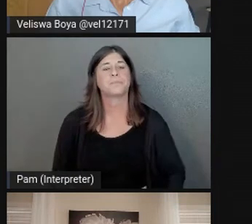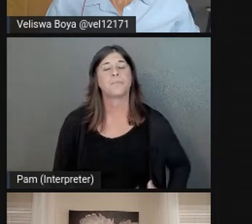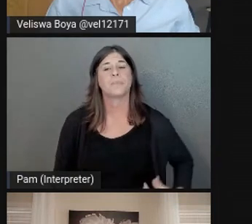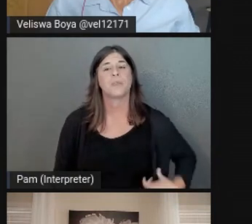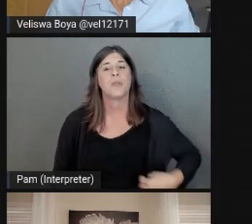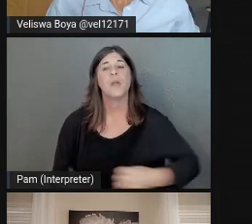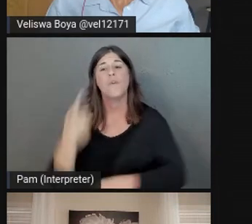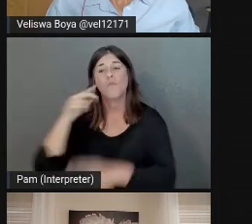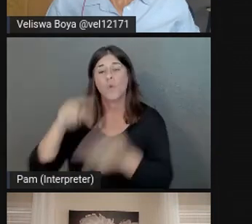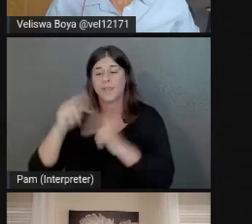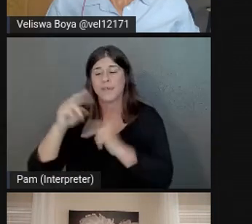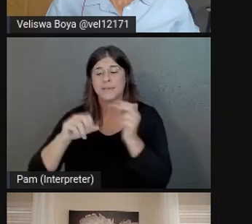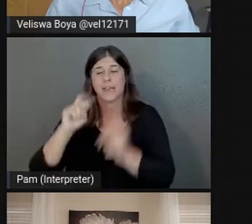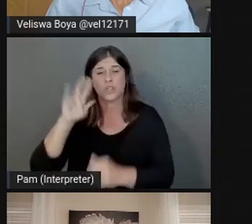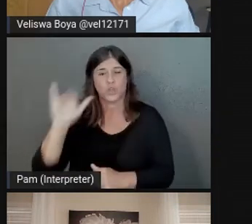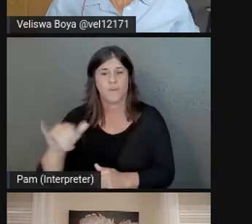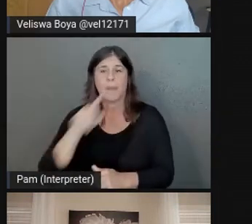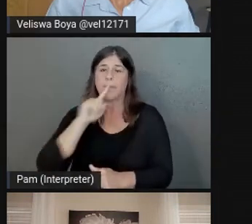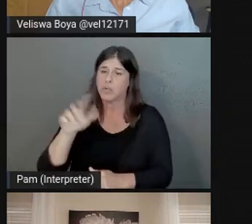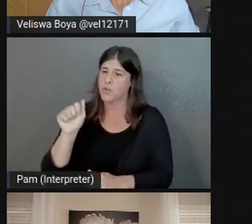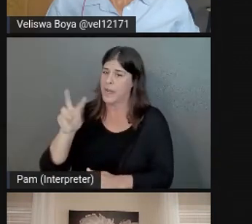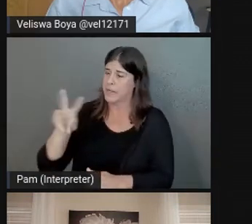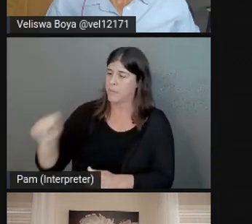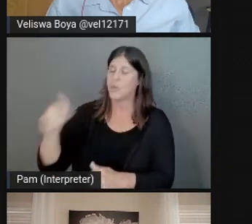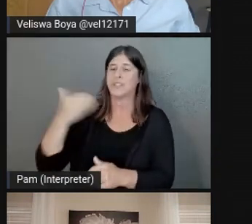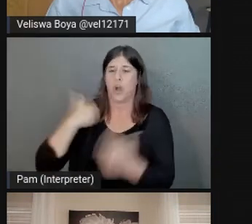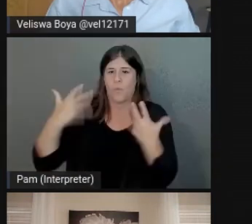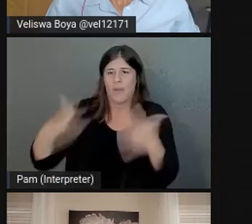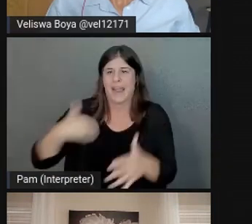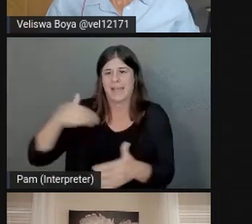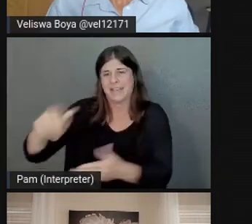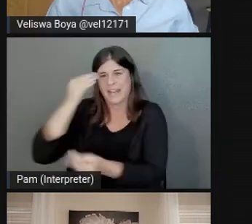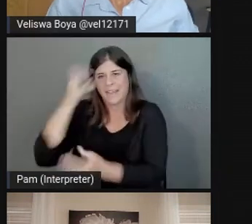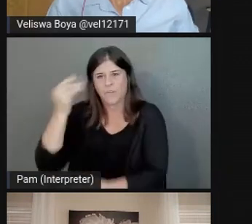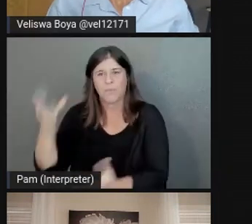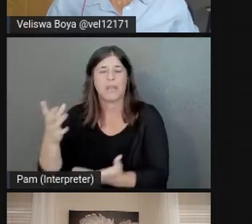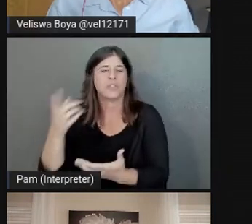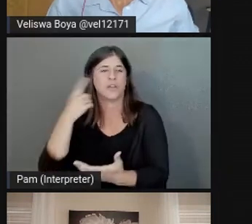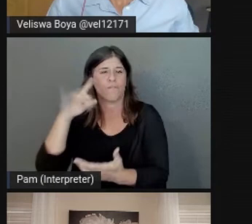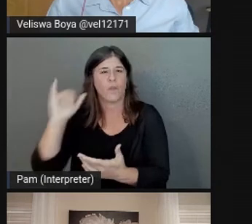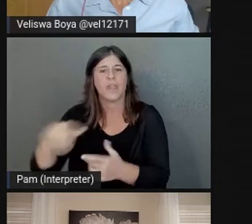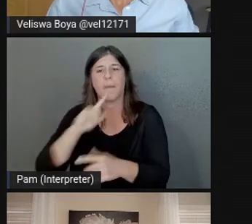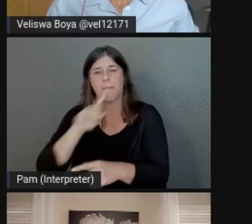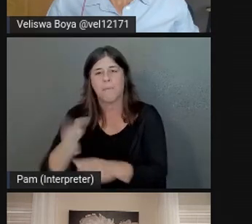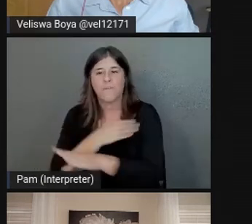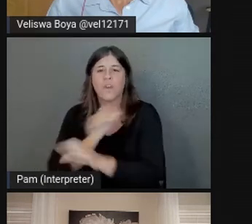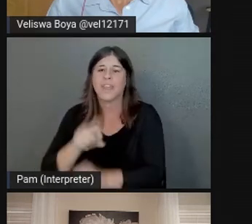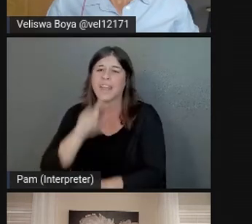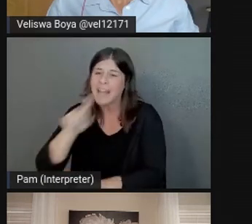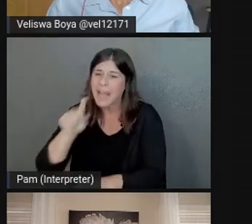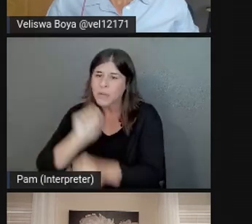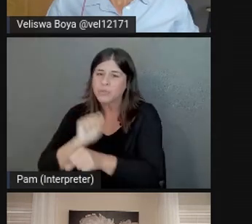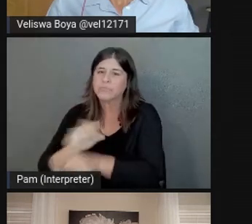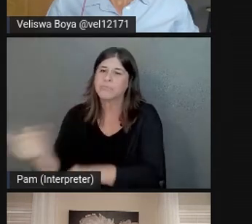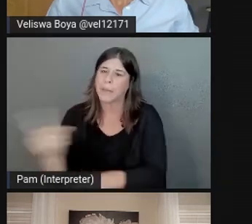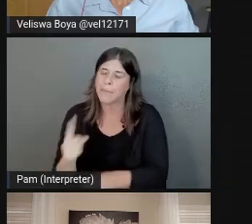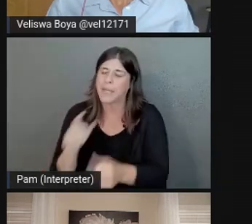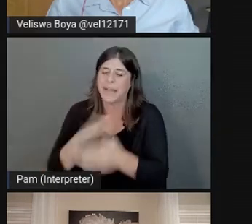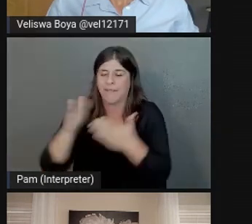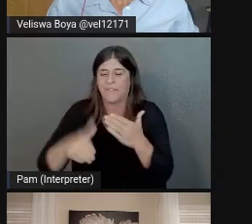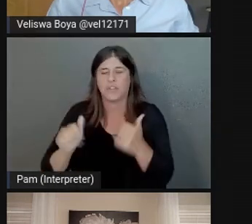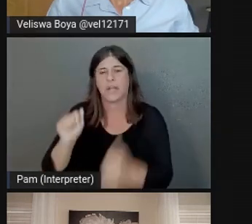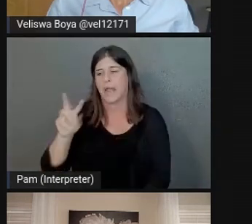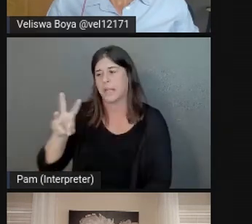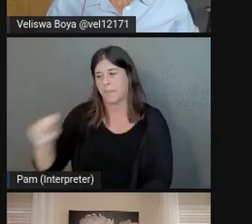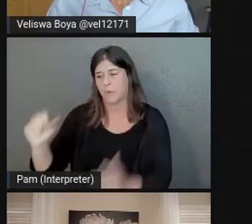site survey, you need to make sure AWS has this information back before they actually can come in and complete the site survey. AWS will reach